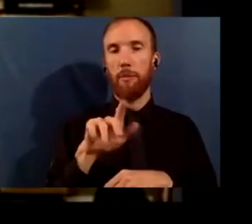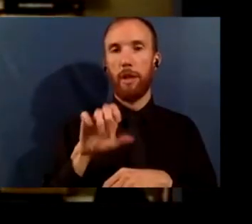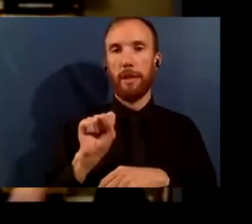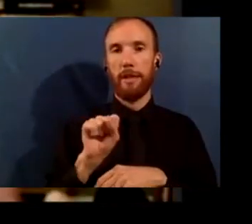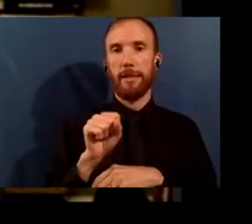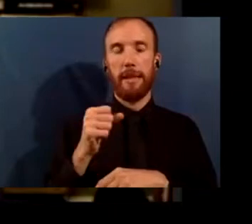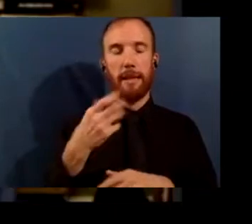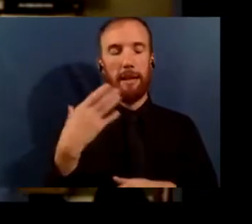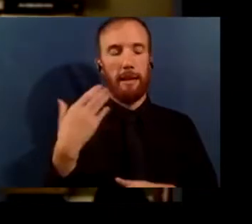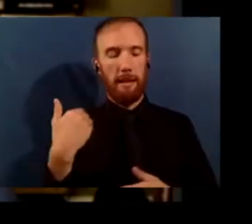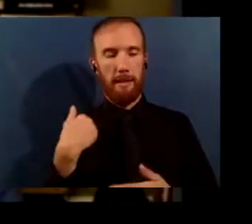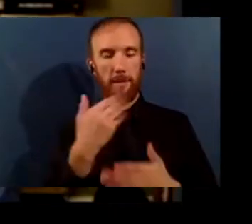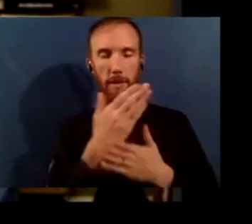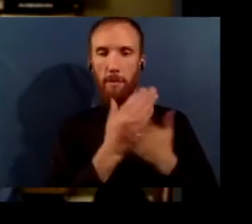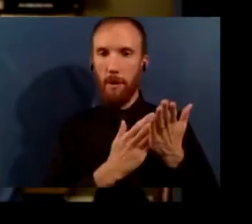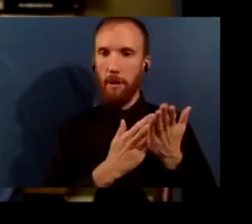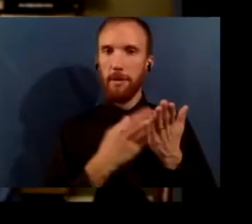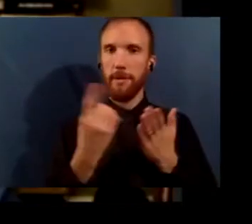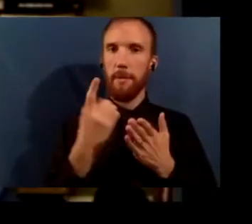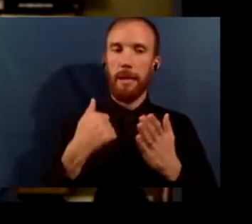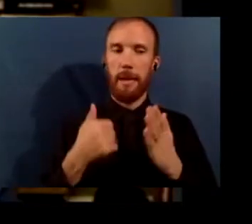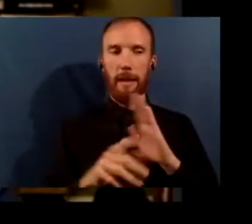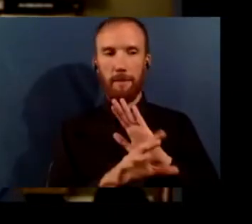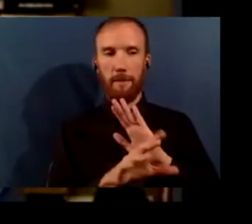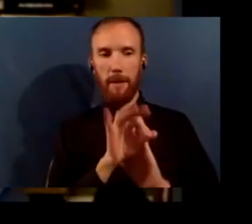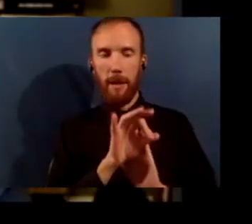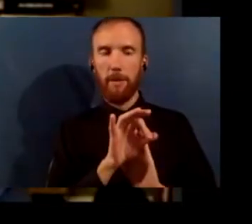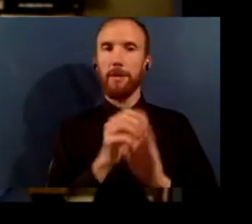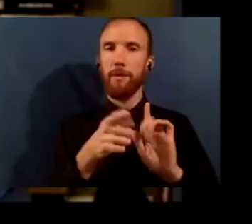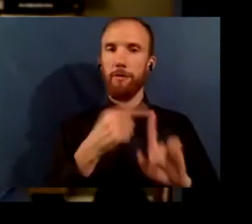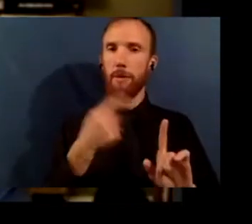found, which is a document written by a Chinese Muslim